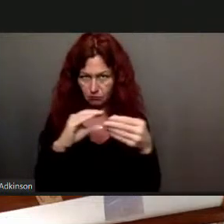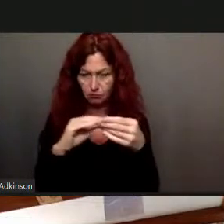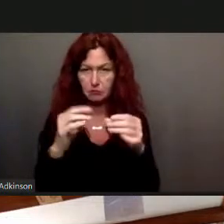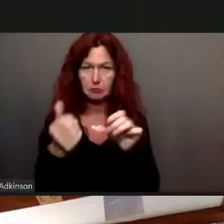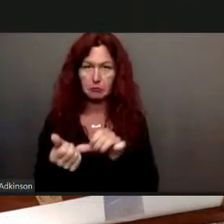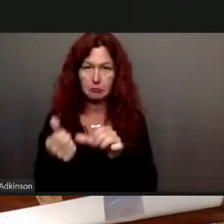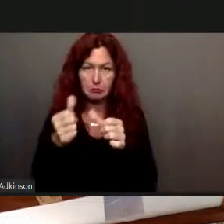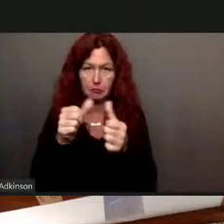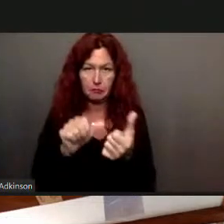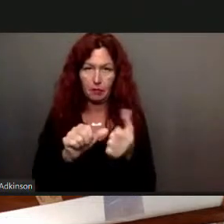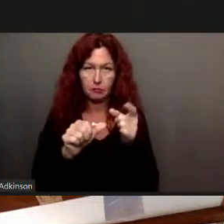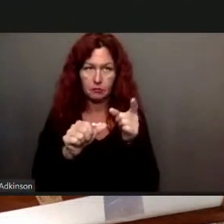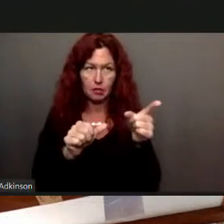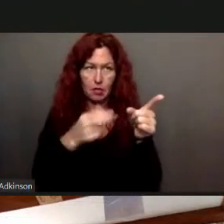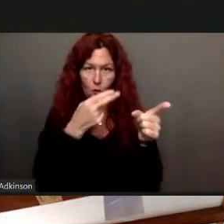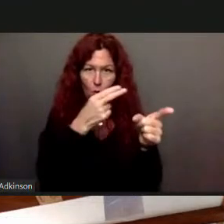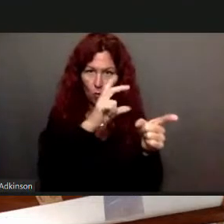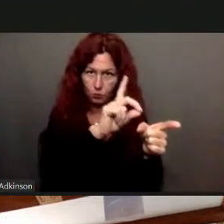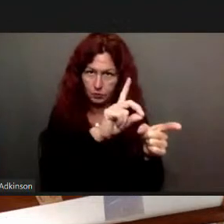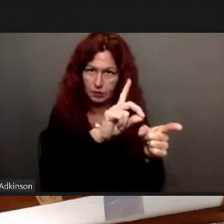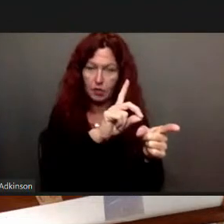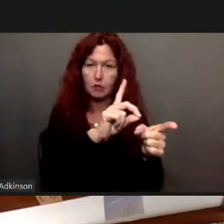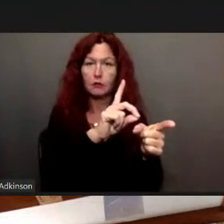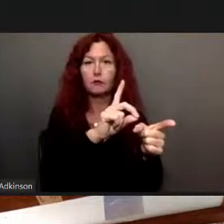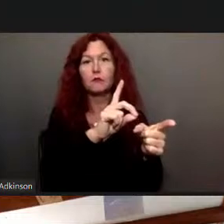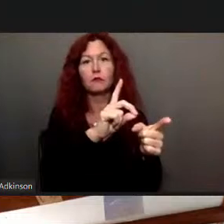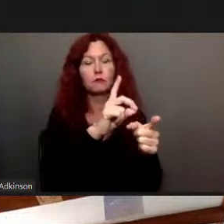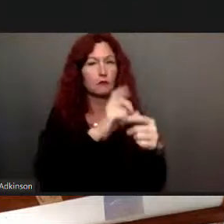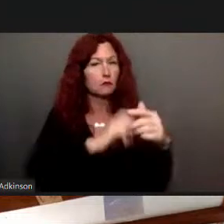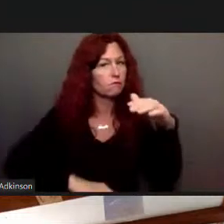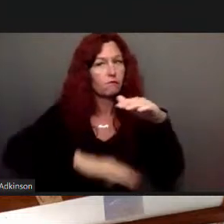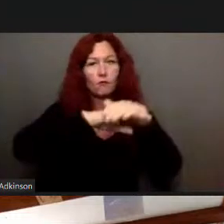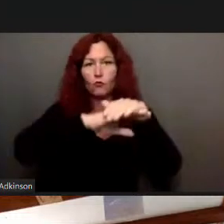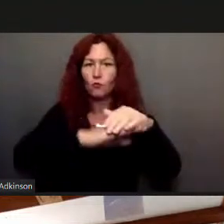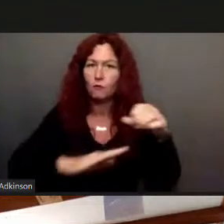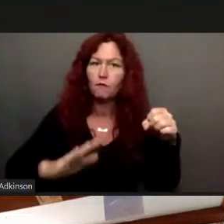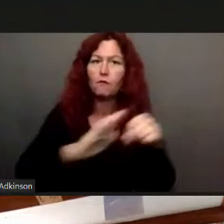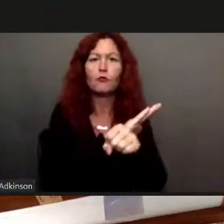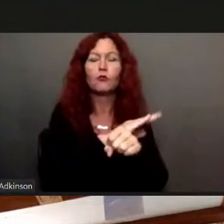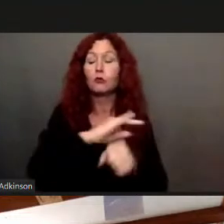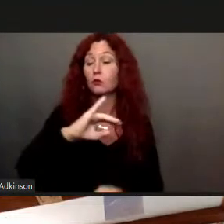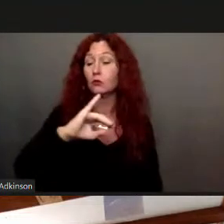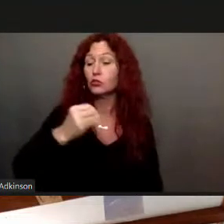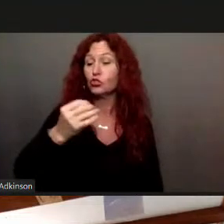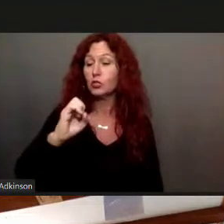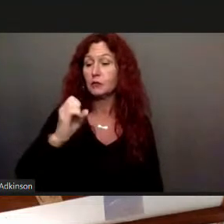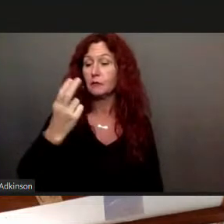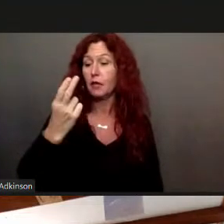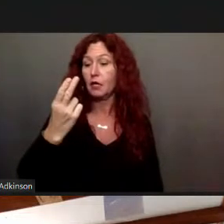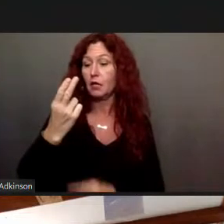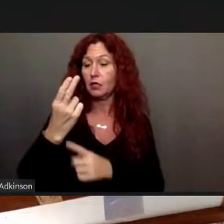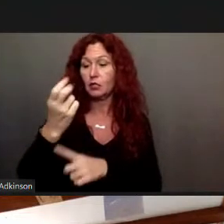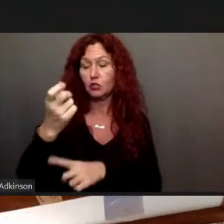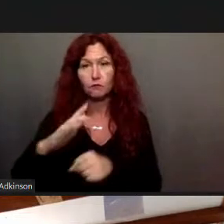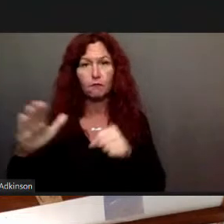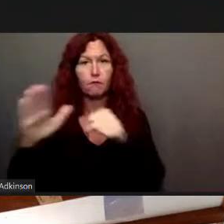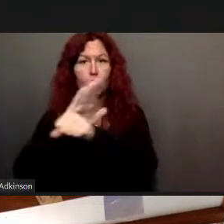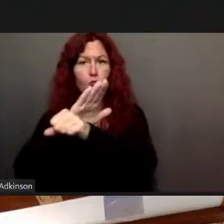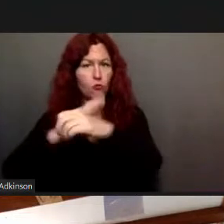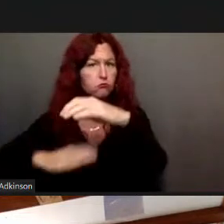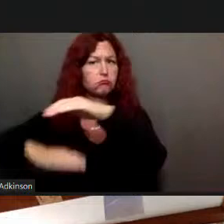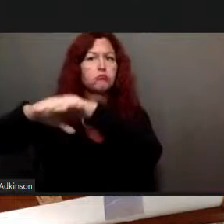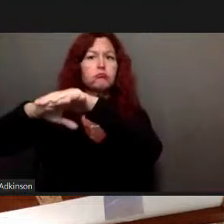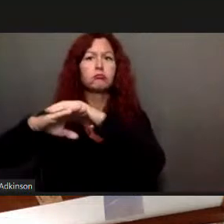is at 0% adult ICU capacity, and Jackson North, for instance, has had 4% this morning. At what